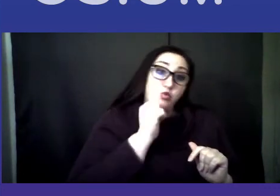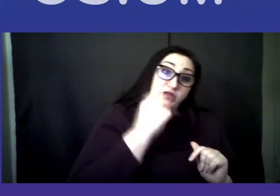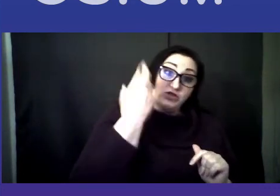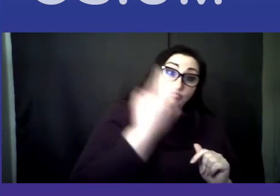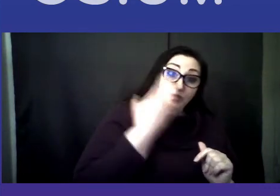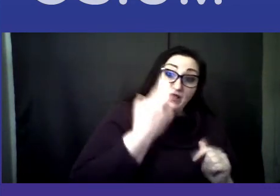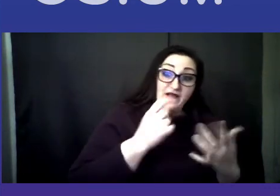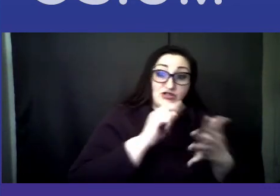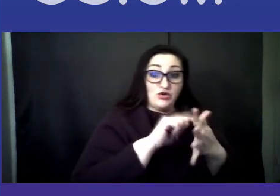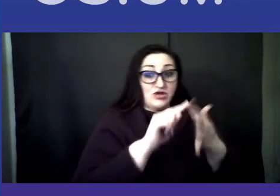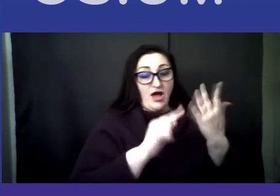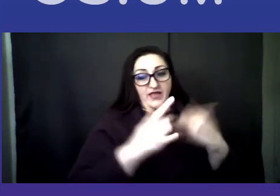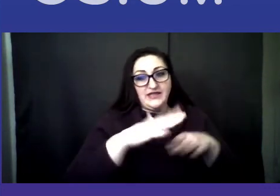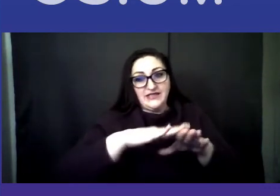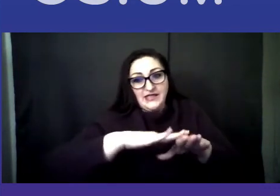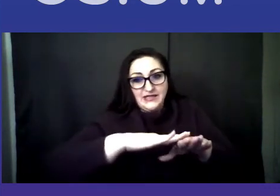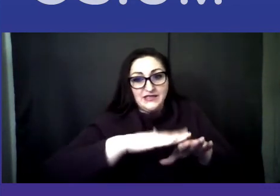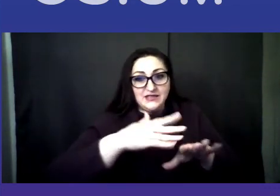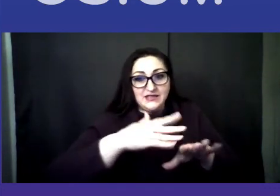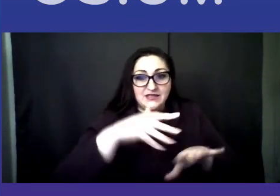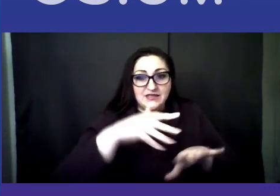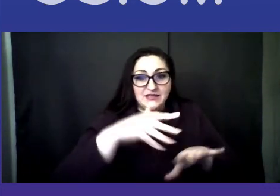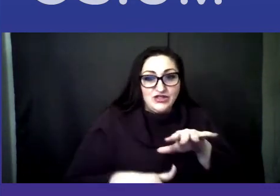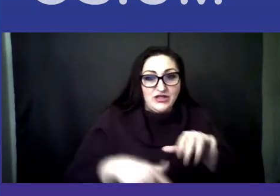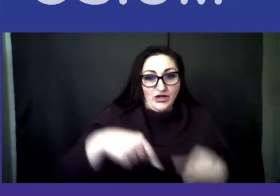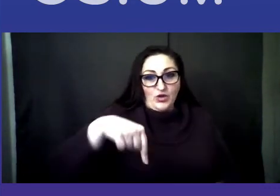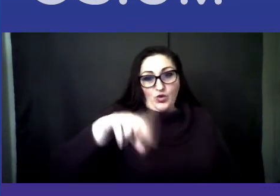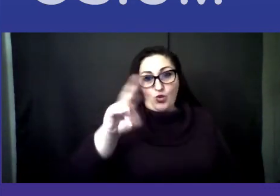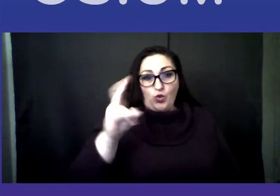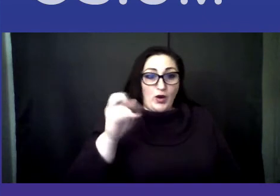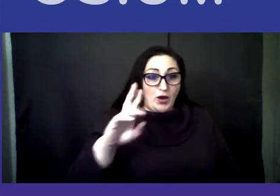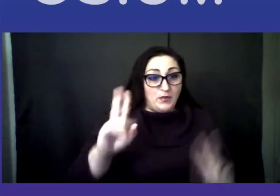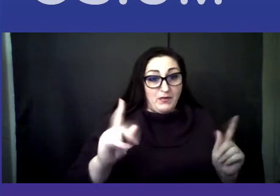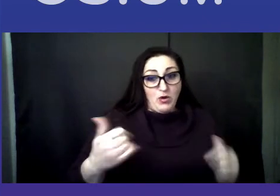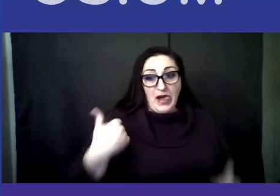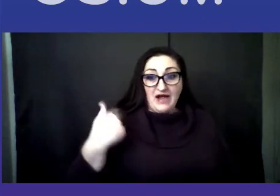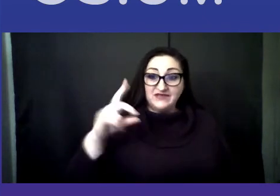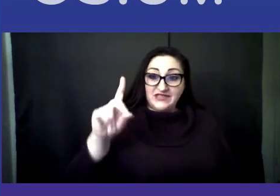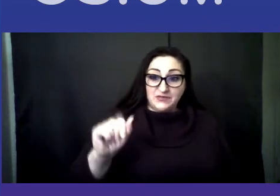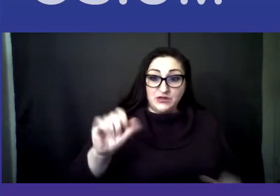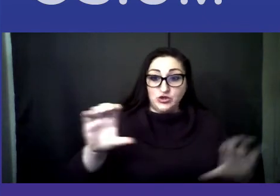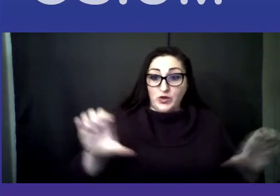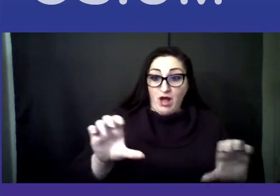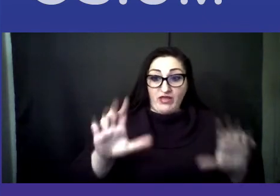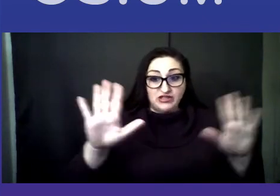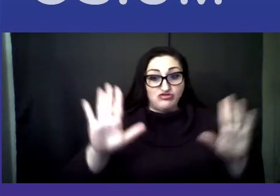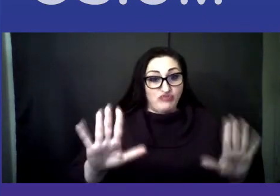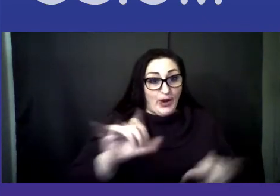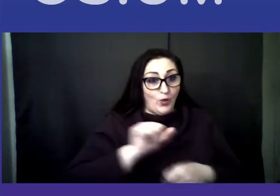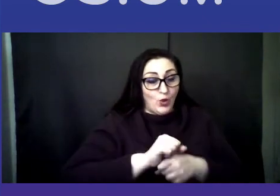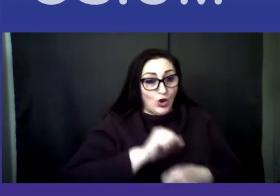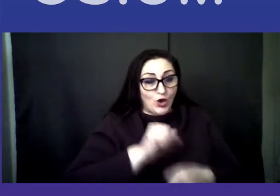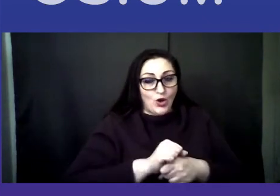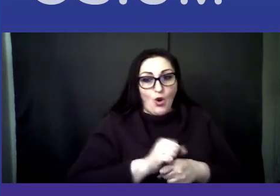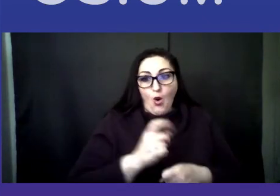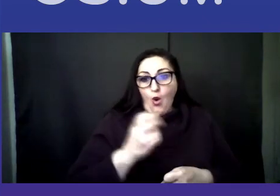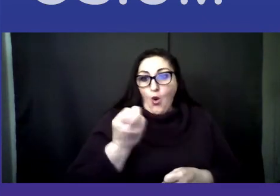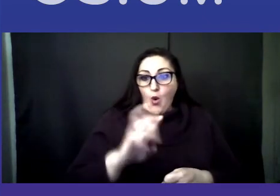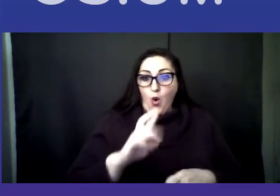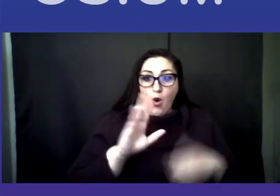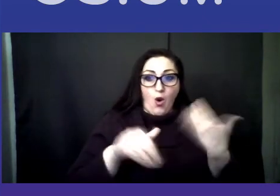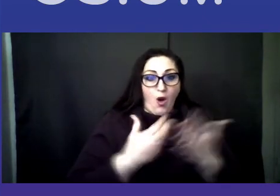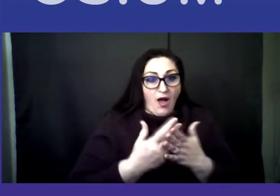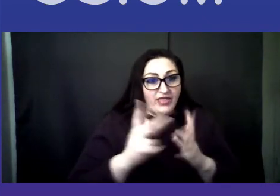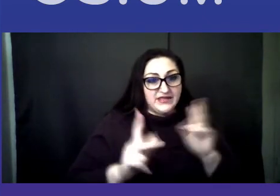these indigenous, you know, queer folk with disabilities doing all this phenomenal work, or that there's all these people. And so I